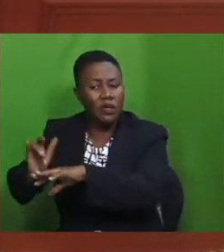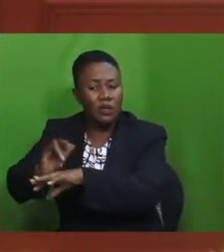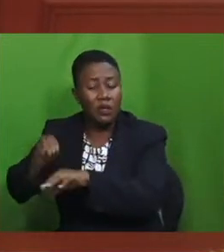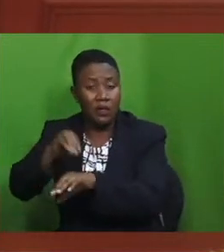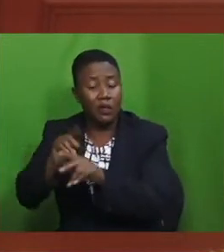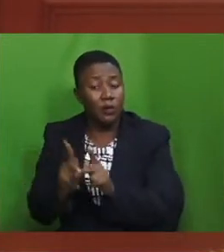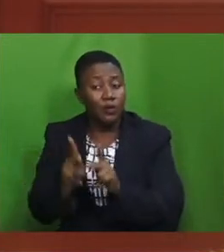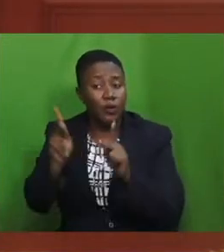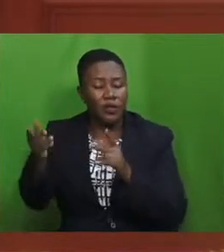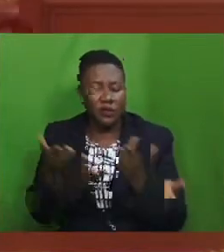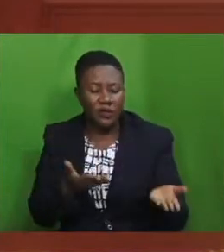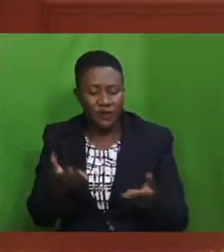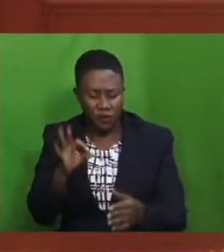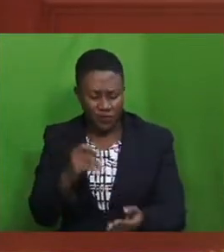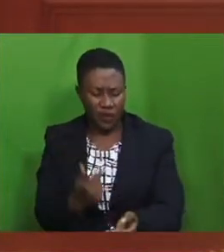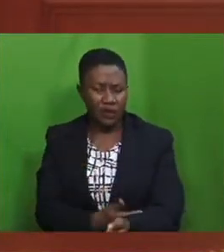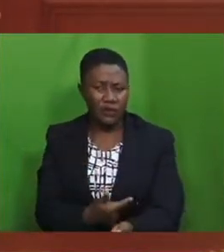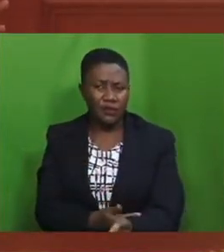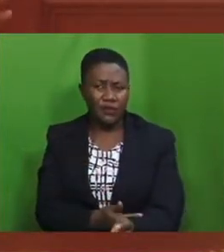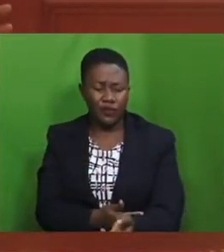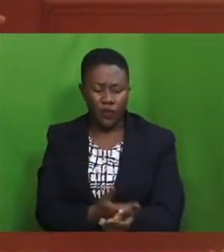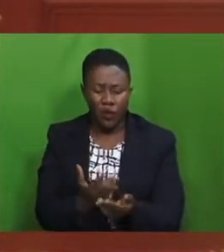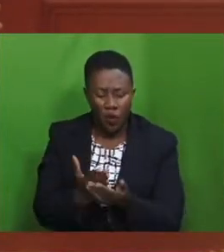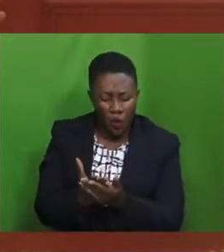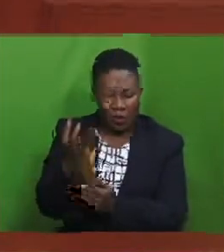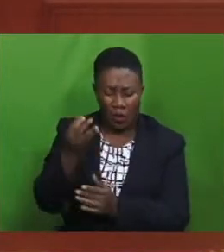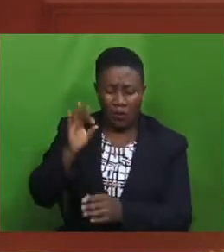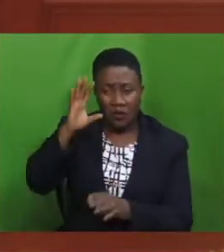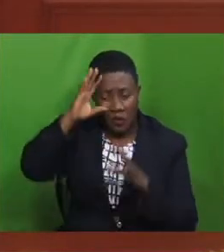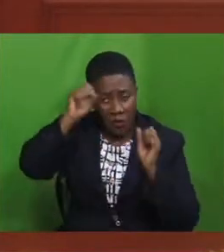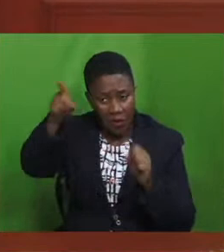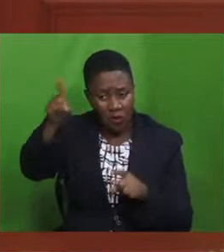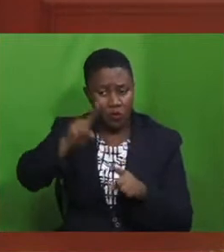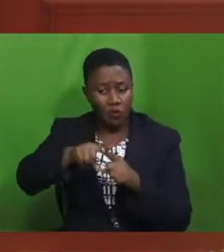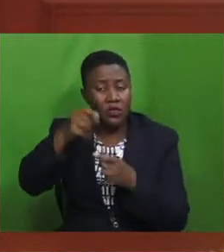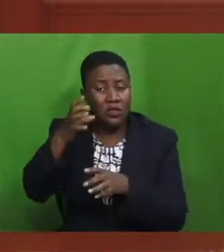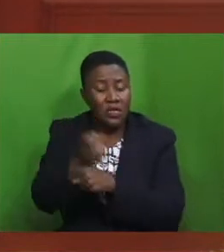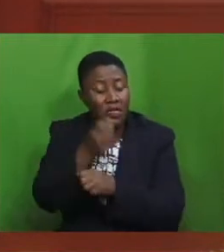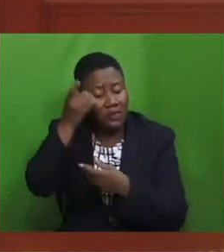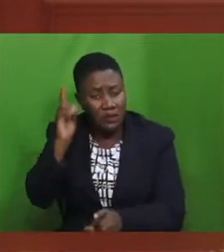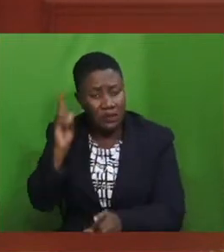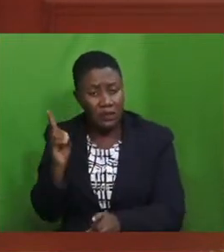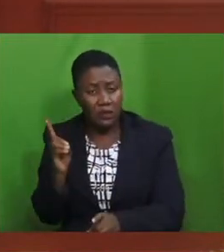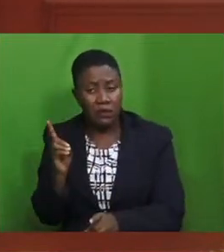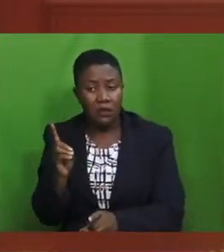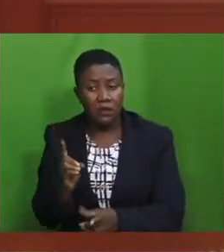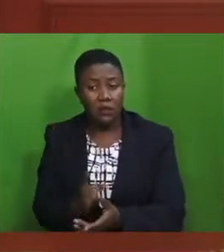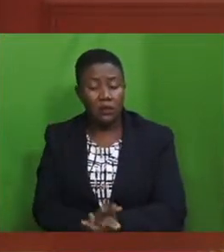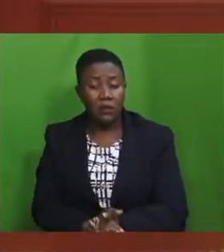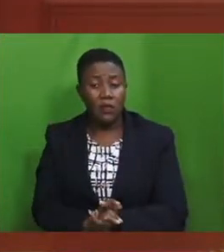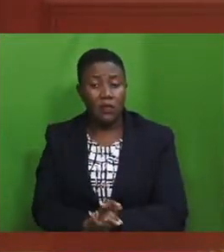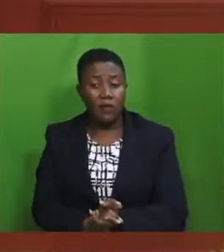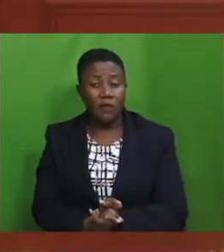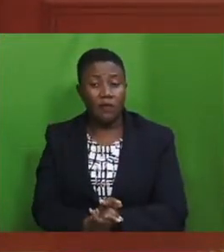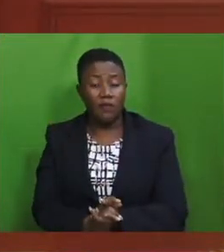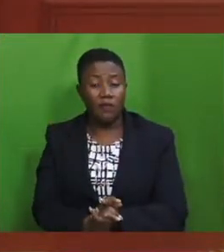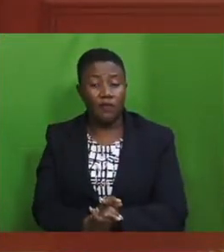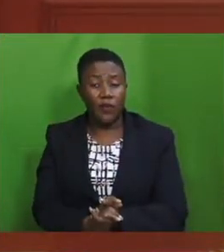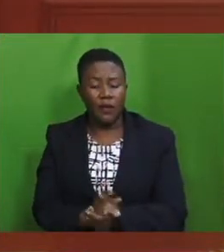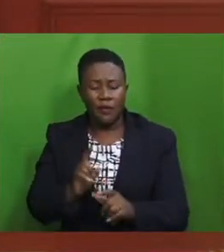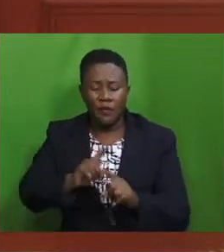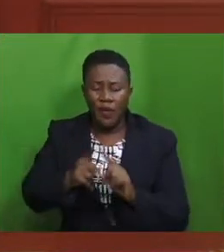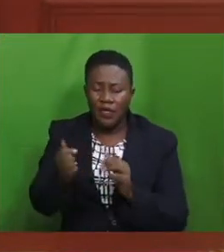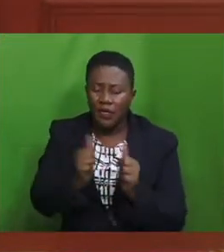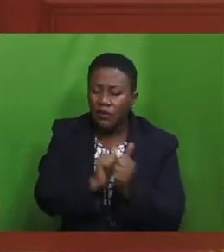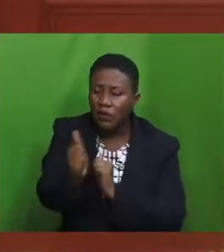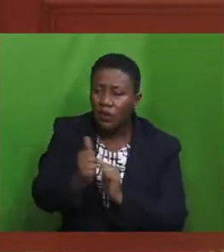Ghana. Yes, it is the right of the President to make a determination, but Mr. Speaker, competitive advertisement, we